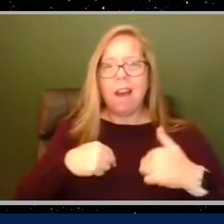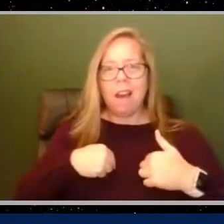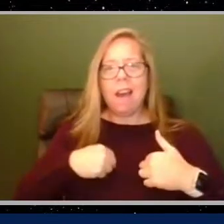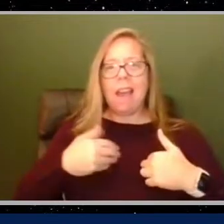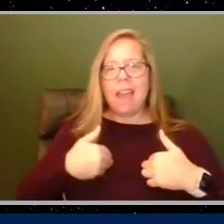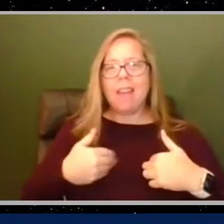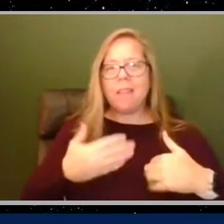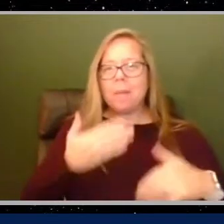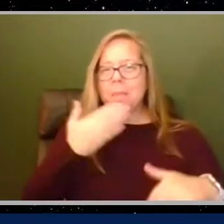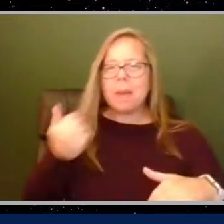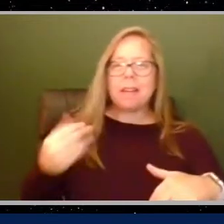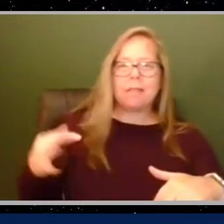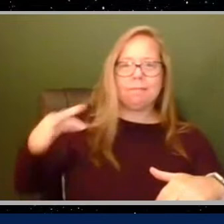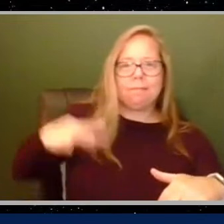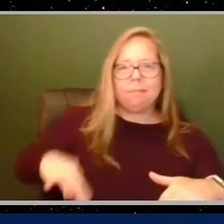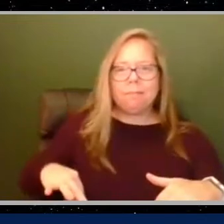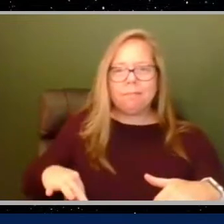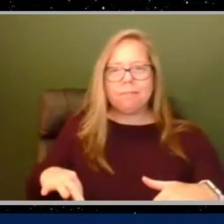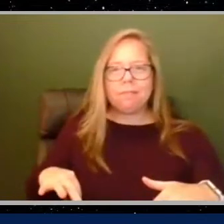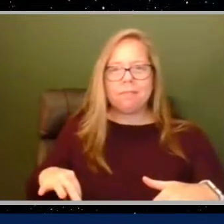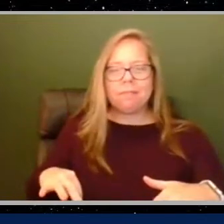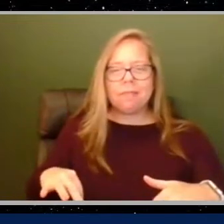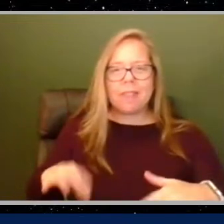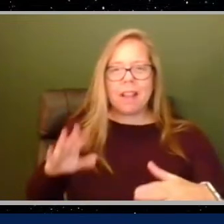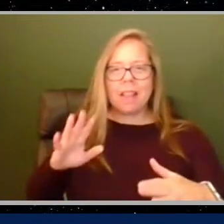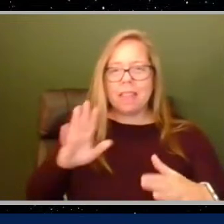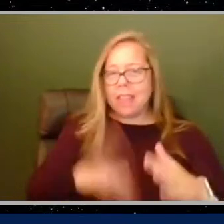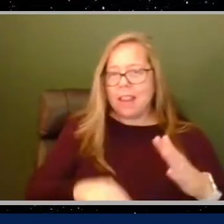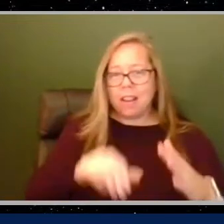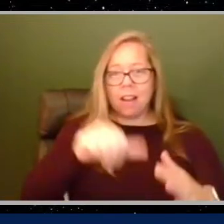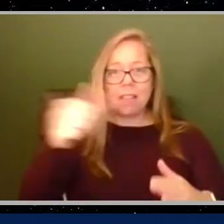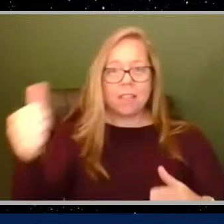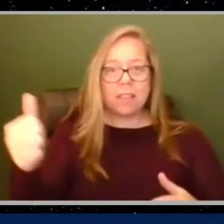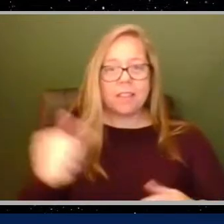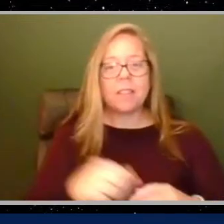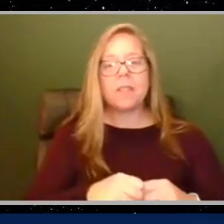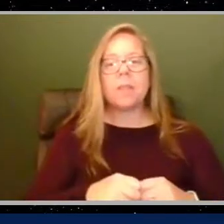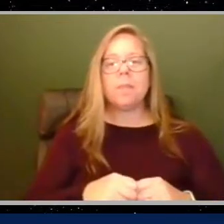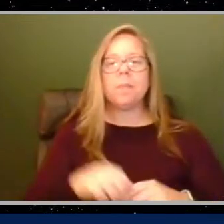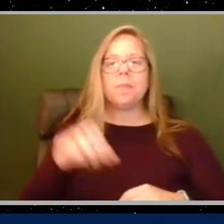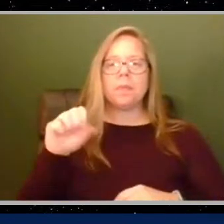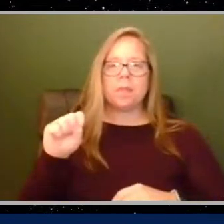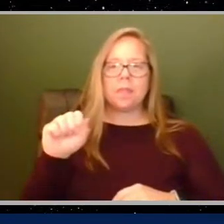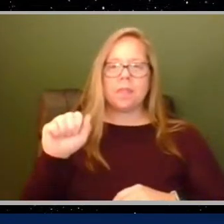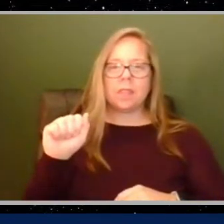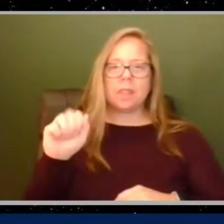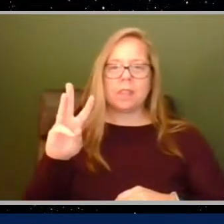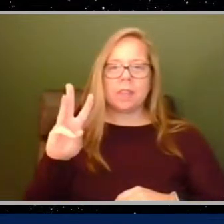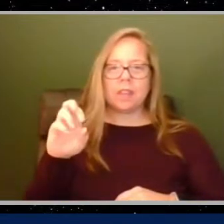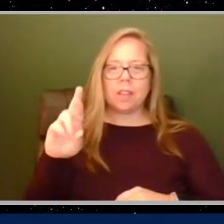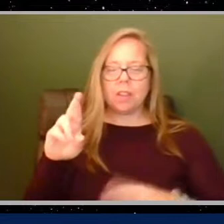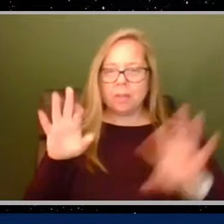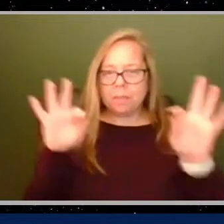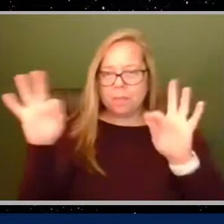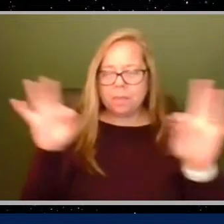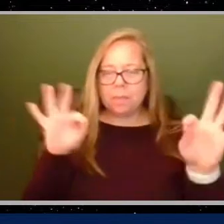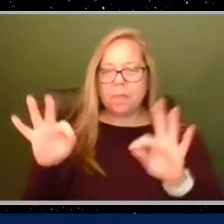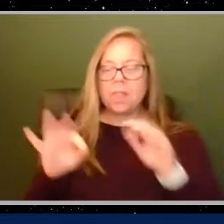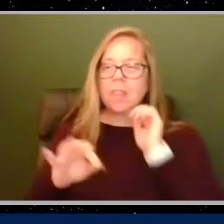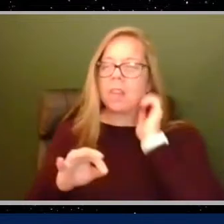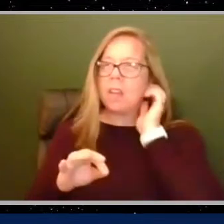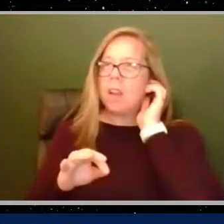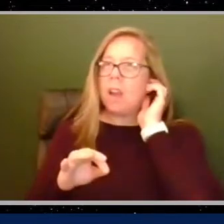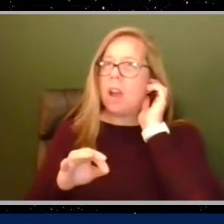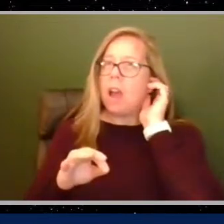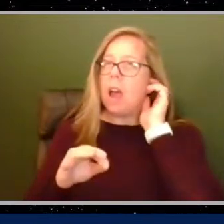you? I mean, I think a lot of the things that were being tested at the time could eventually be implemented to help